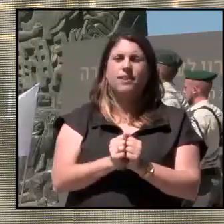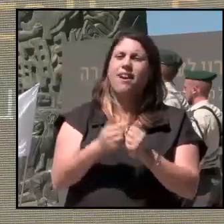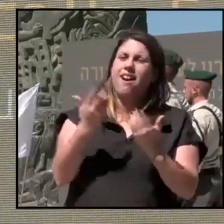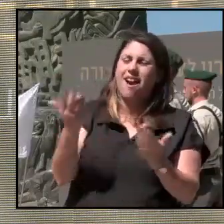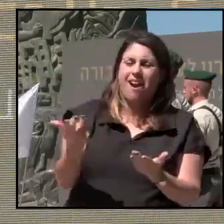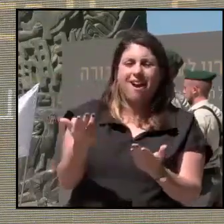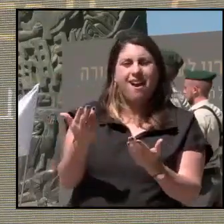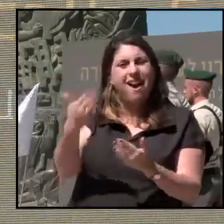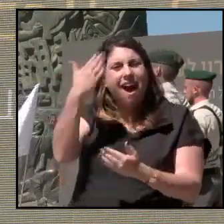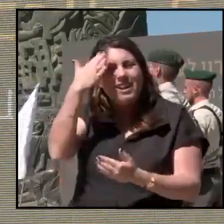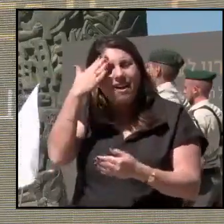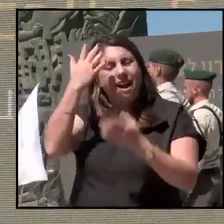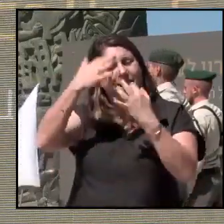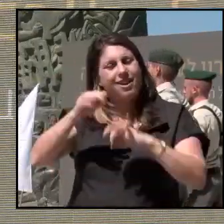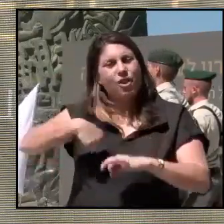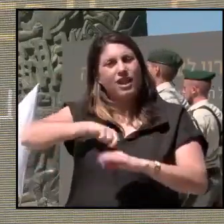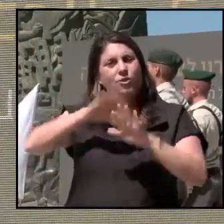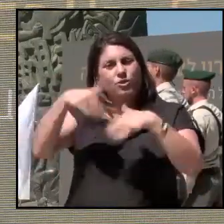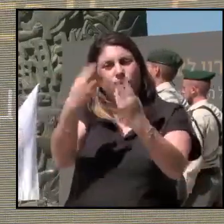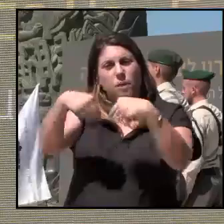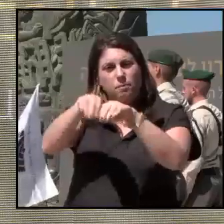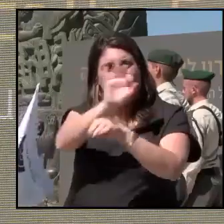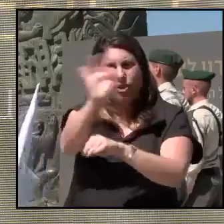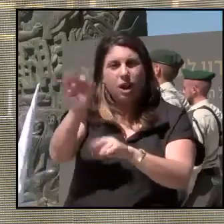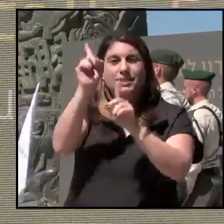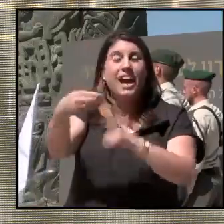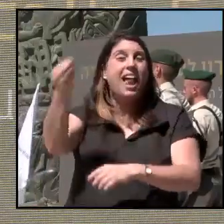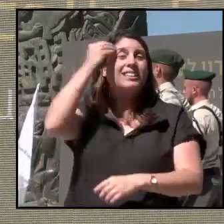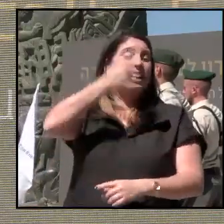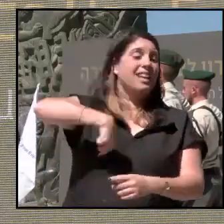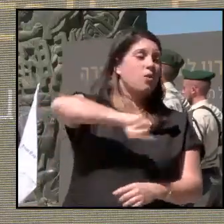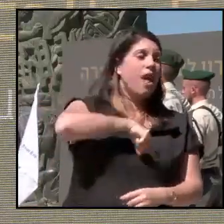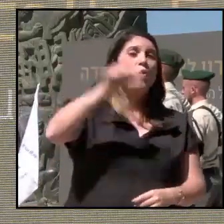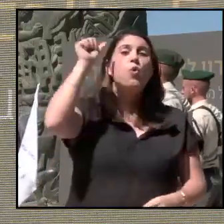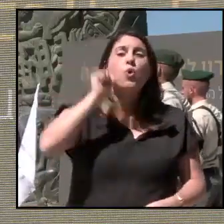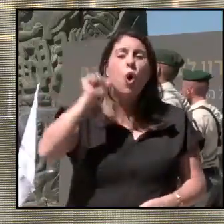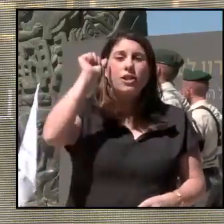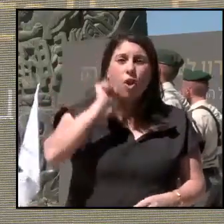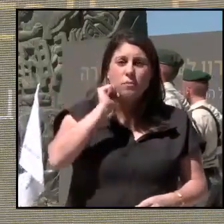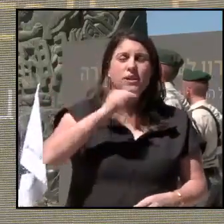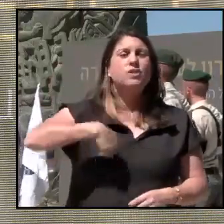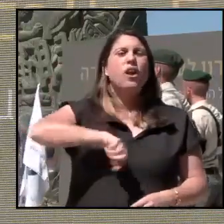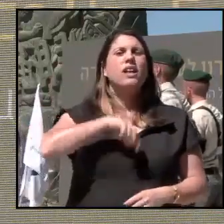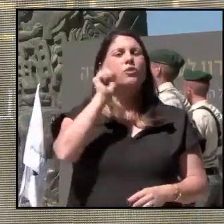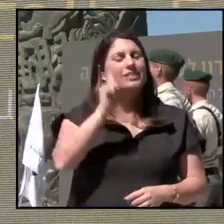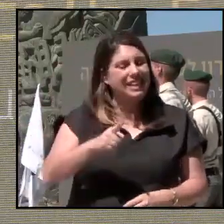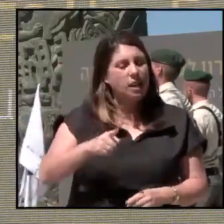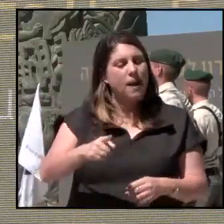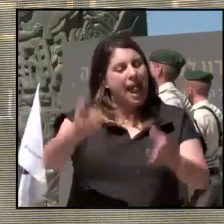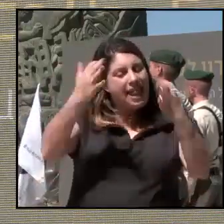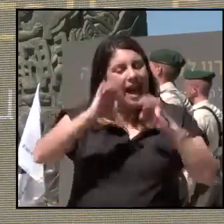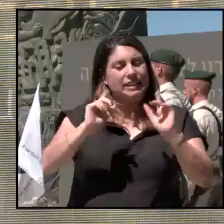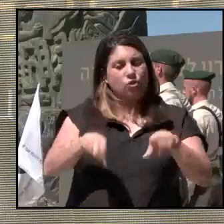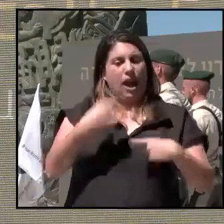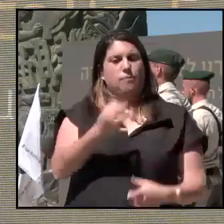family members should serve to remind us all today and every day that the need for us to rededicate ourselves